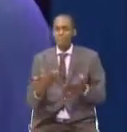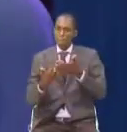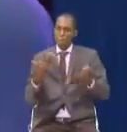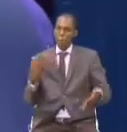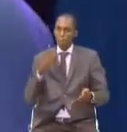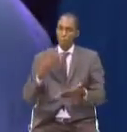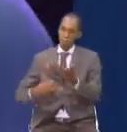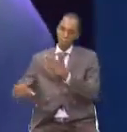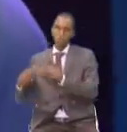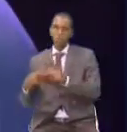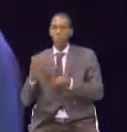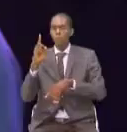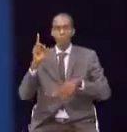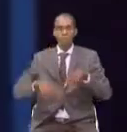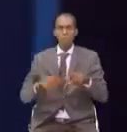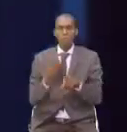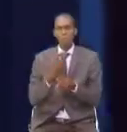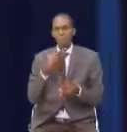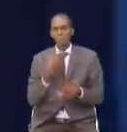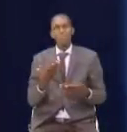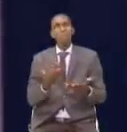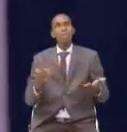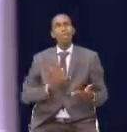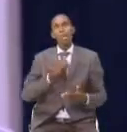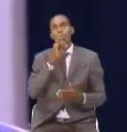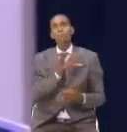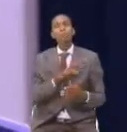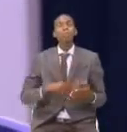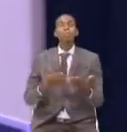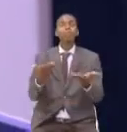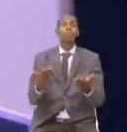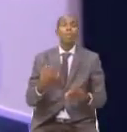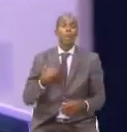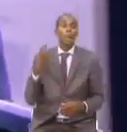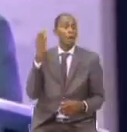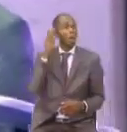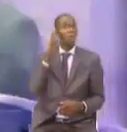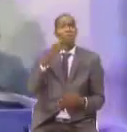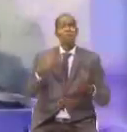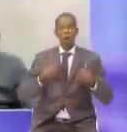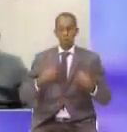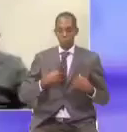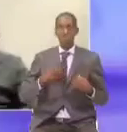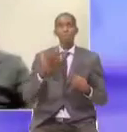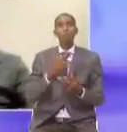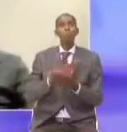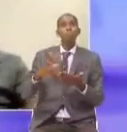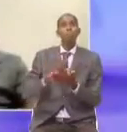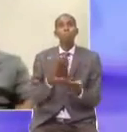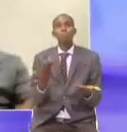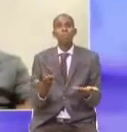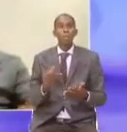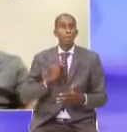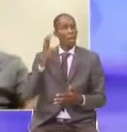You cannot just say, here am I, okay, Christ. They said, you have the garment of righteousness, you have the